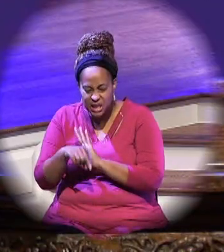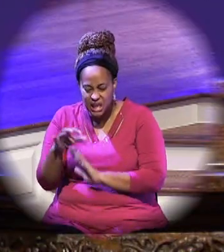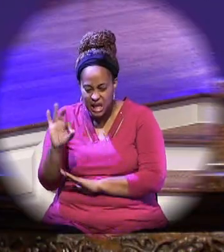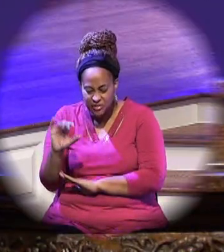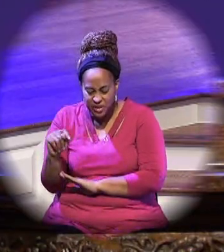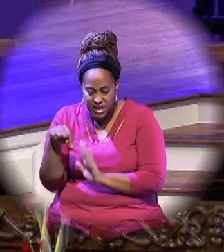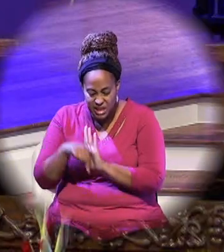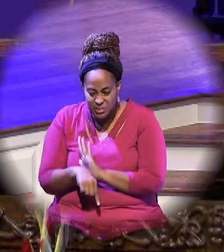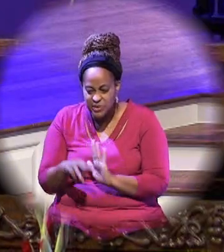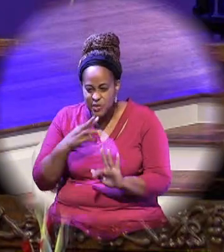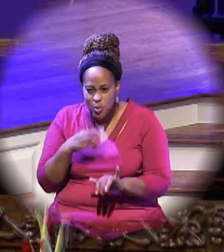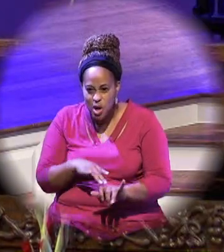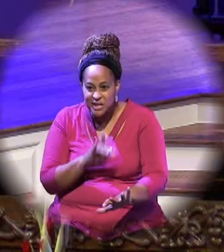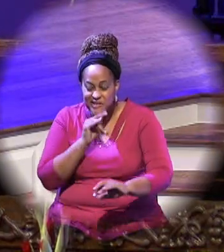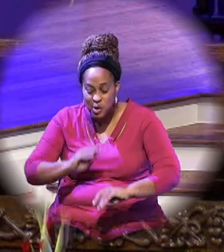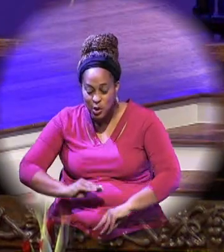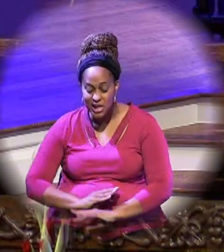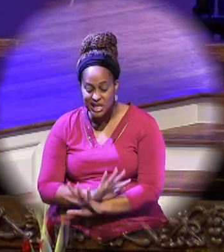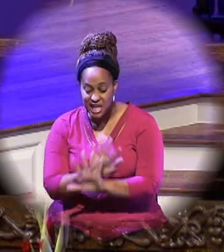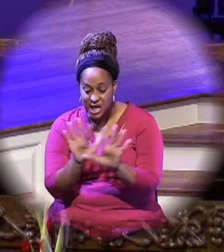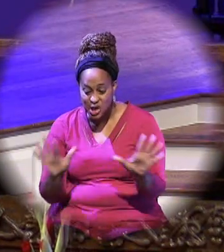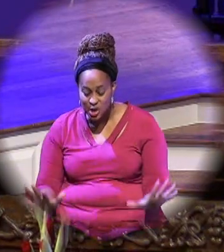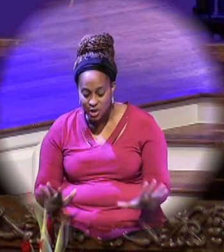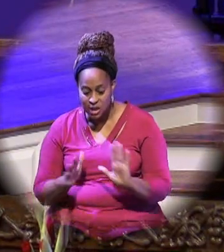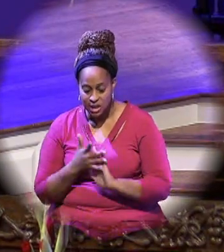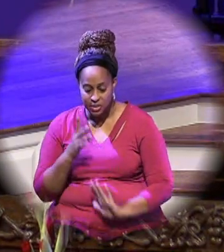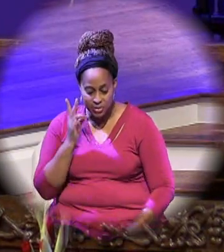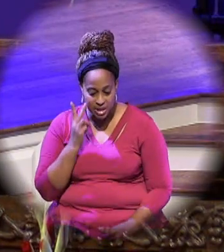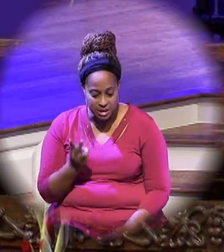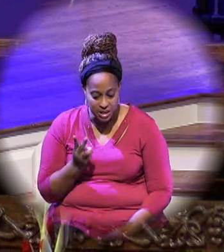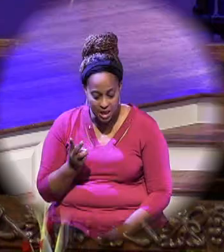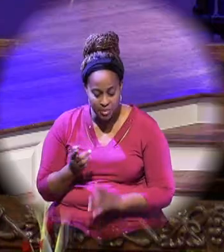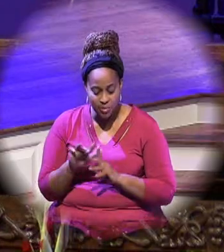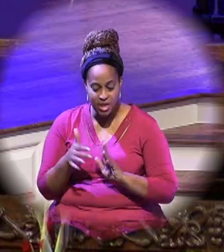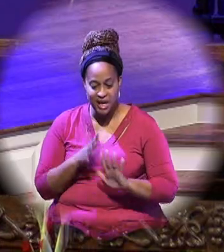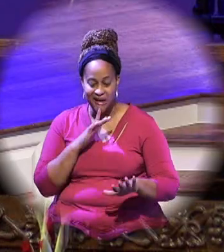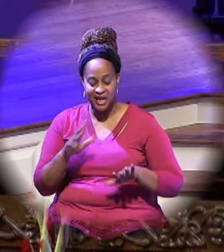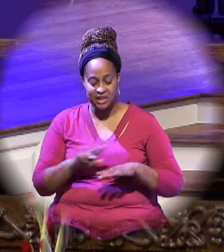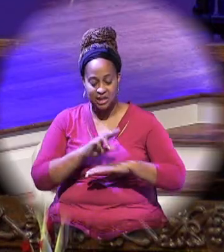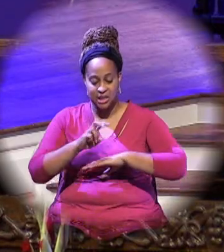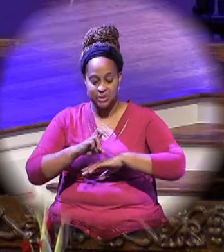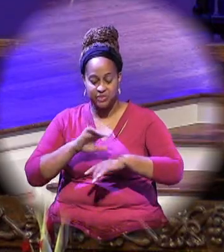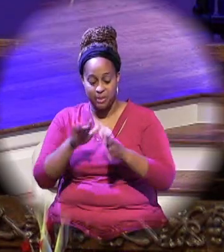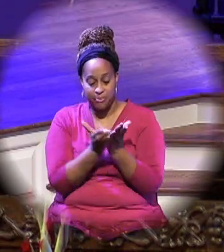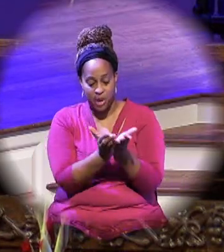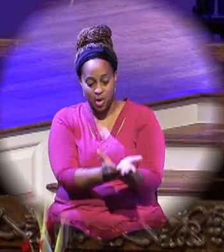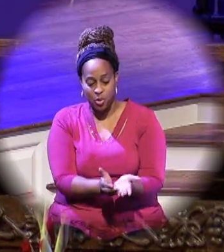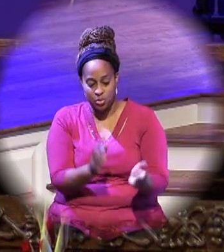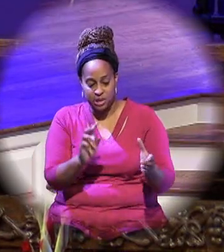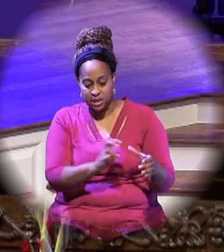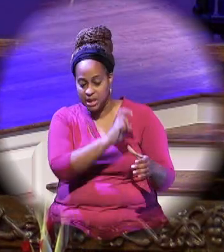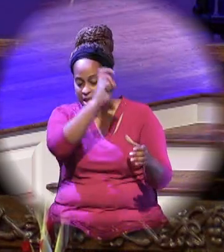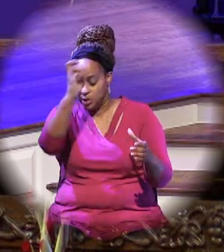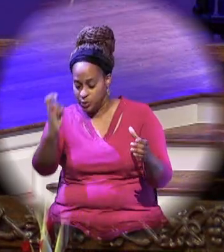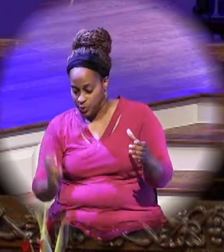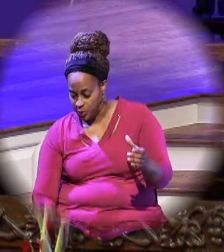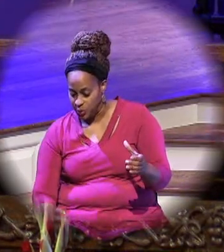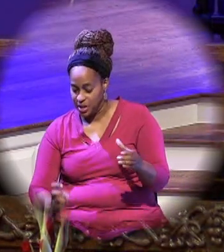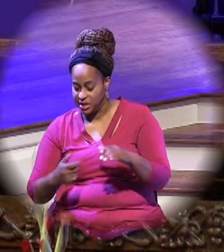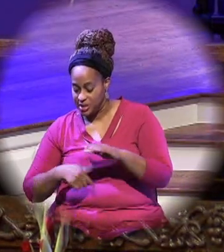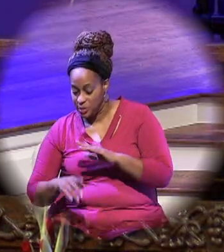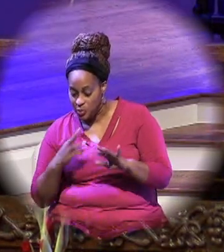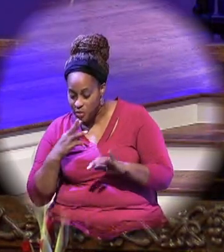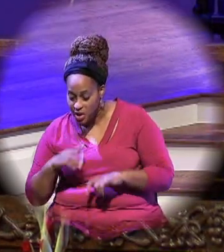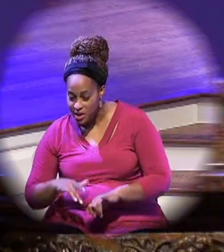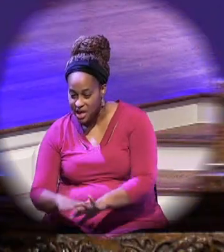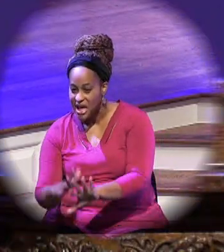in a place where the water's so clear like that, it can be deceptive. Because when I jumped off the boat and was underneath the water, I could